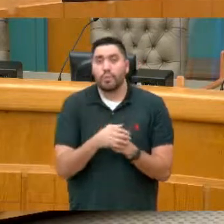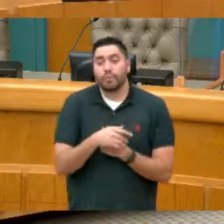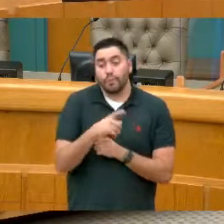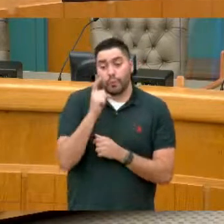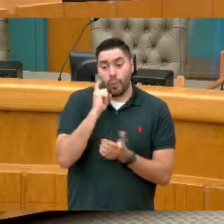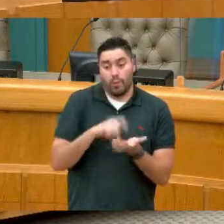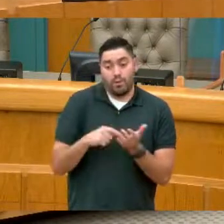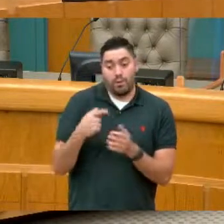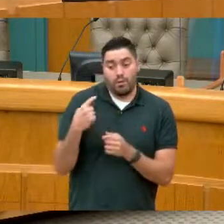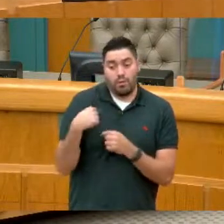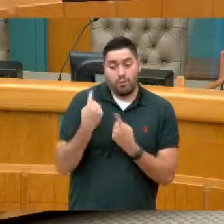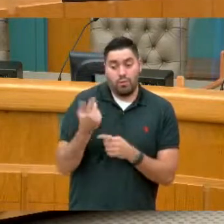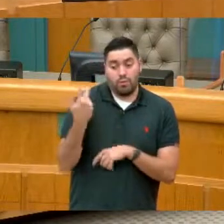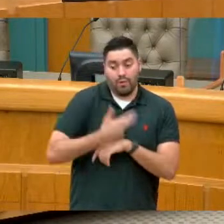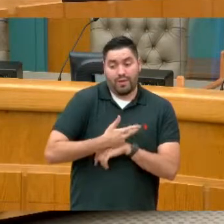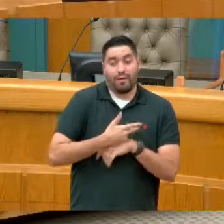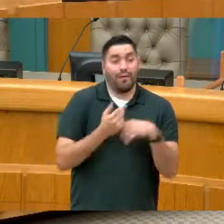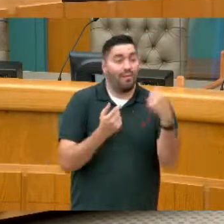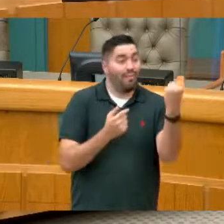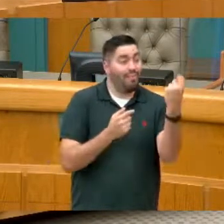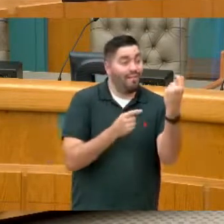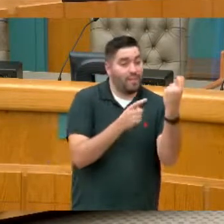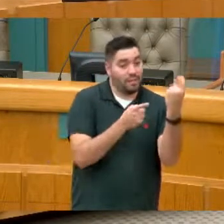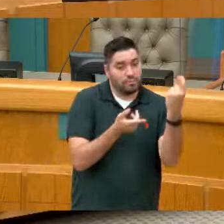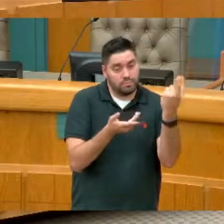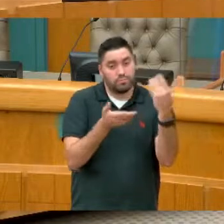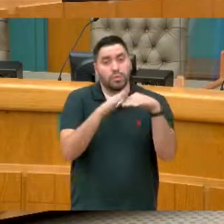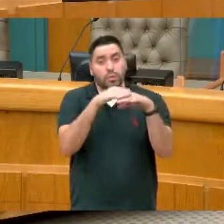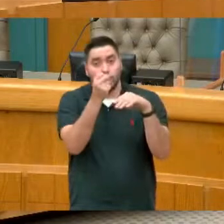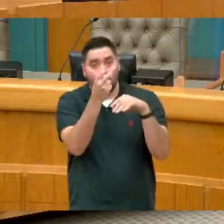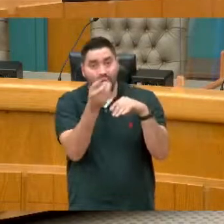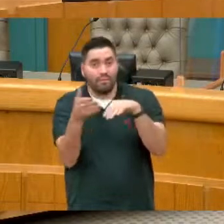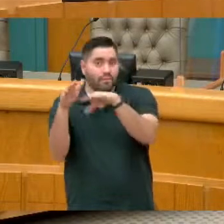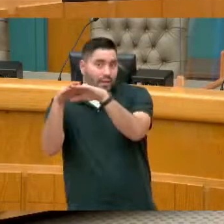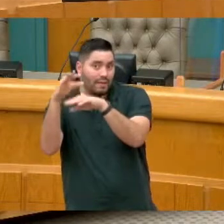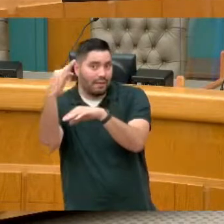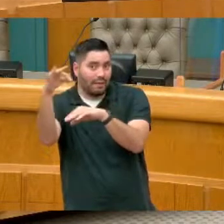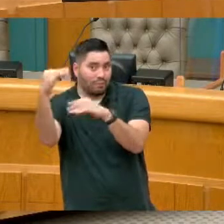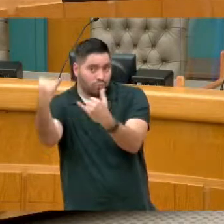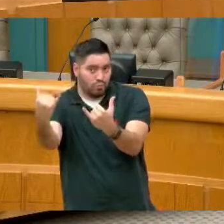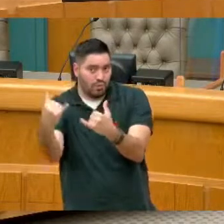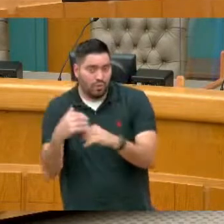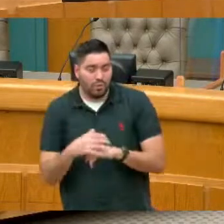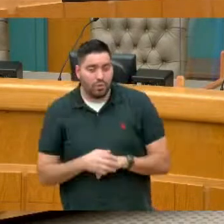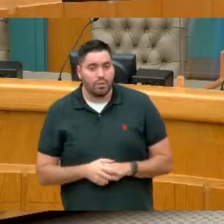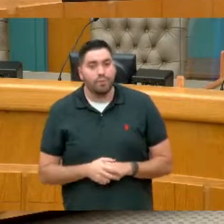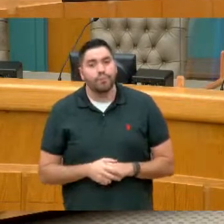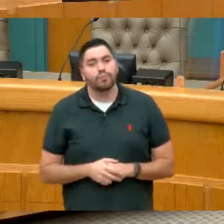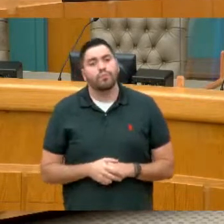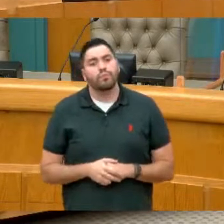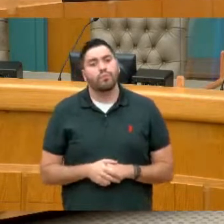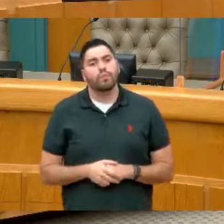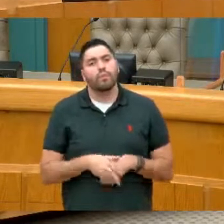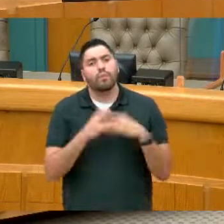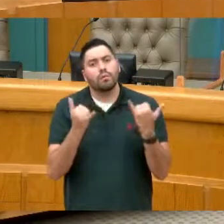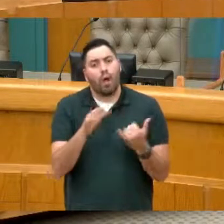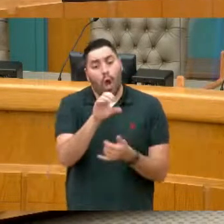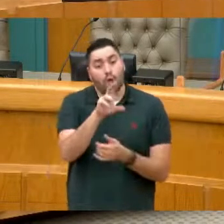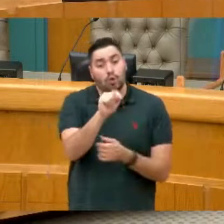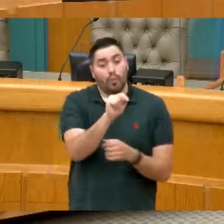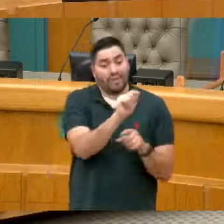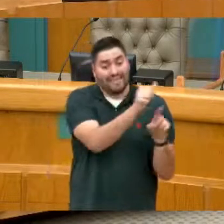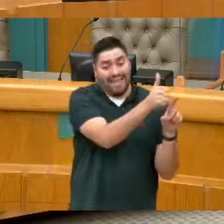Good afternoon, Annette Rodriguez, Corpus Christi, Nueces County Public Health Director. I'm going to start out first with the